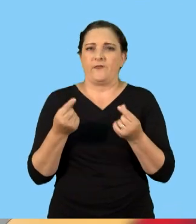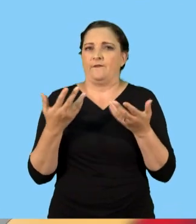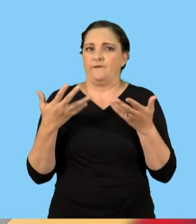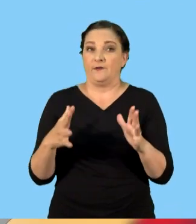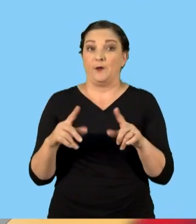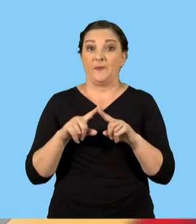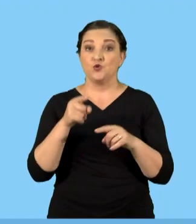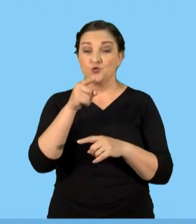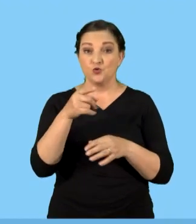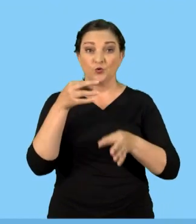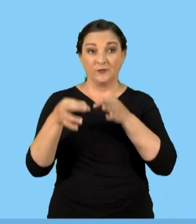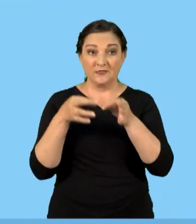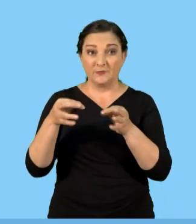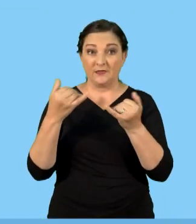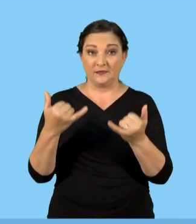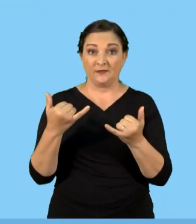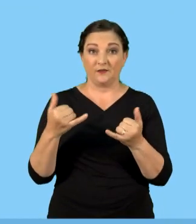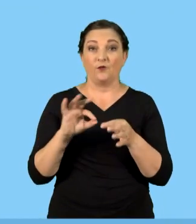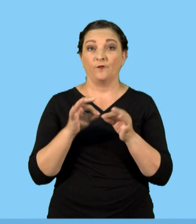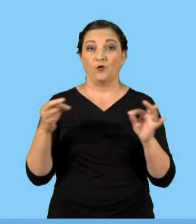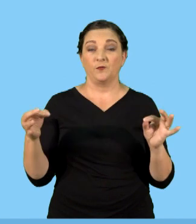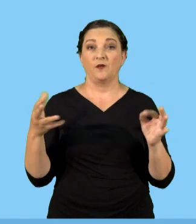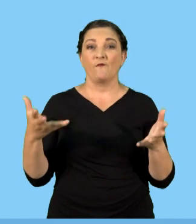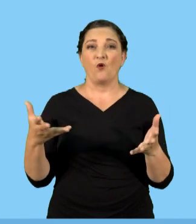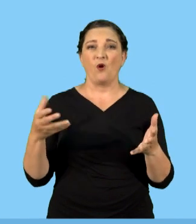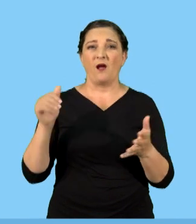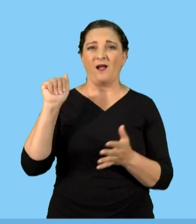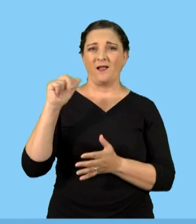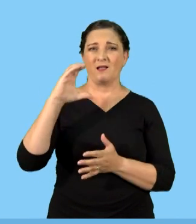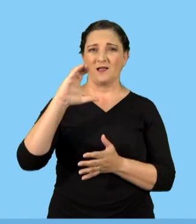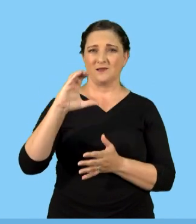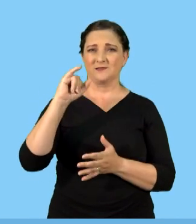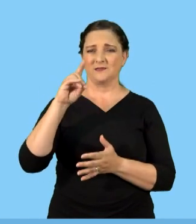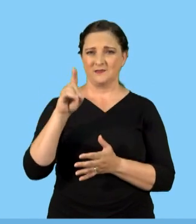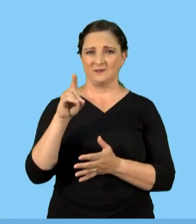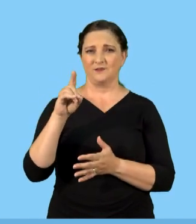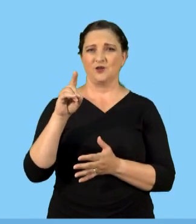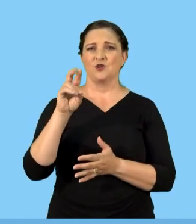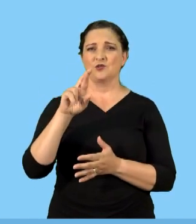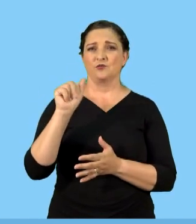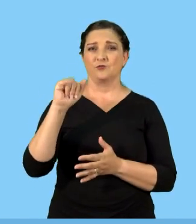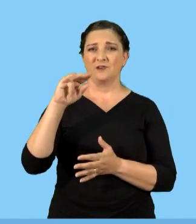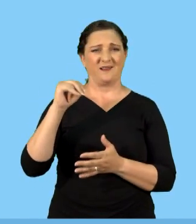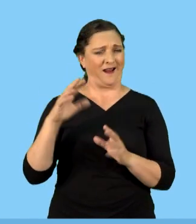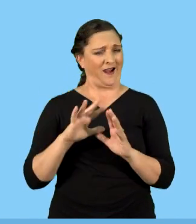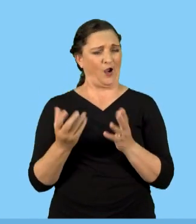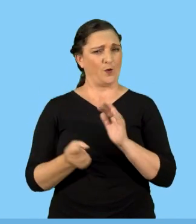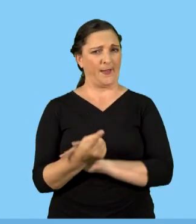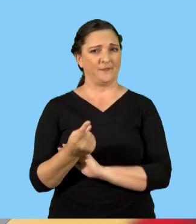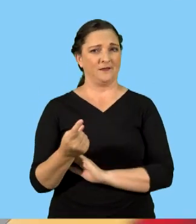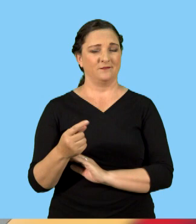I've done all the explanation for you. Now I want you to explain the formation of acid rain. How is this formed?